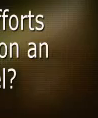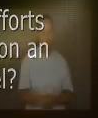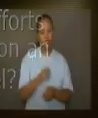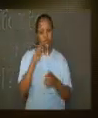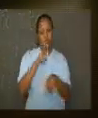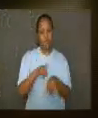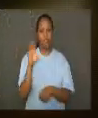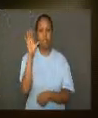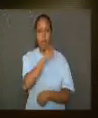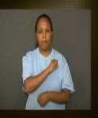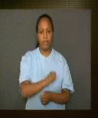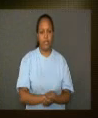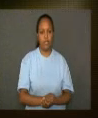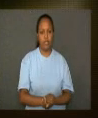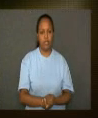Time's up.